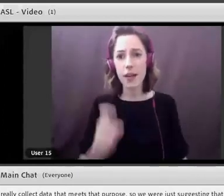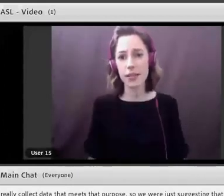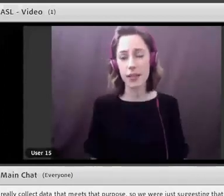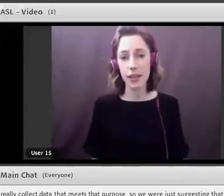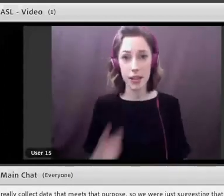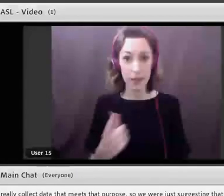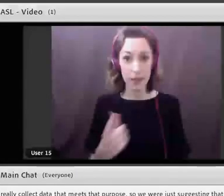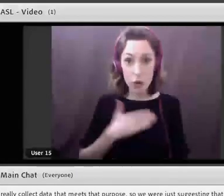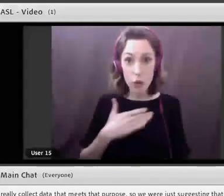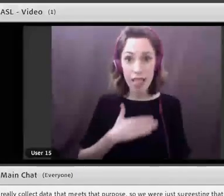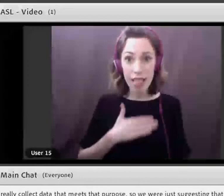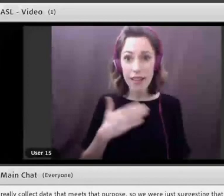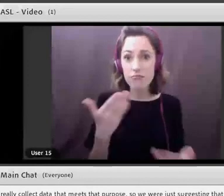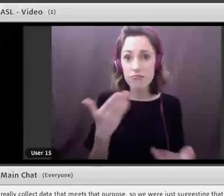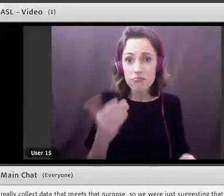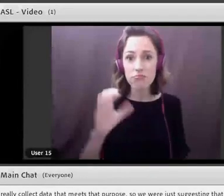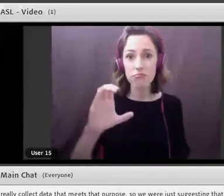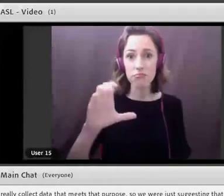mute. Claudia.